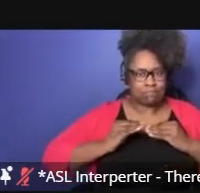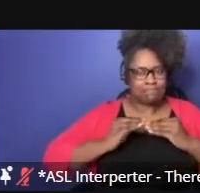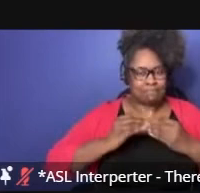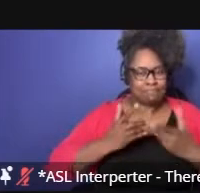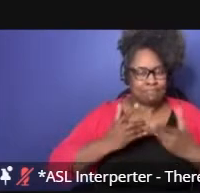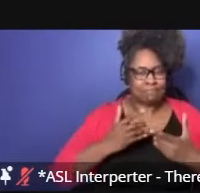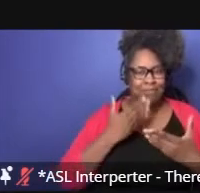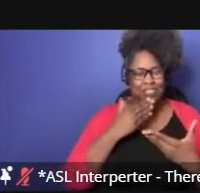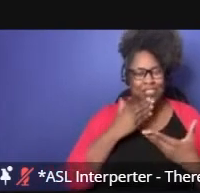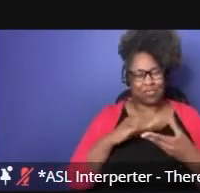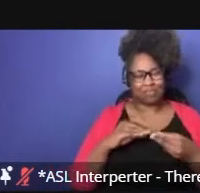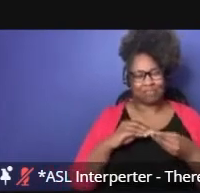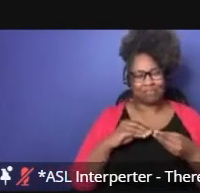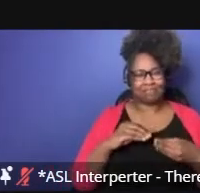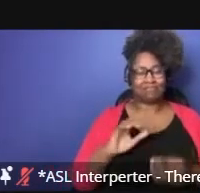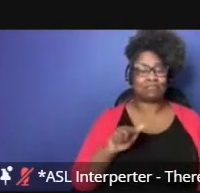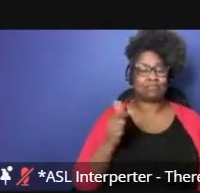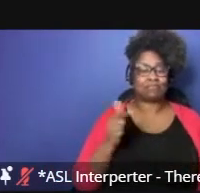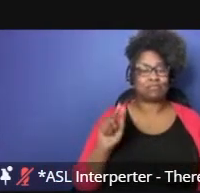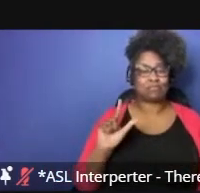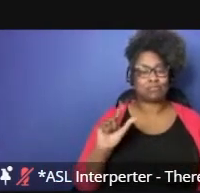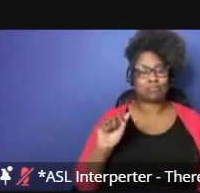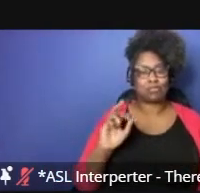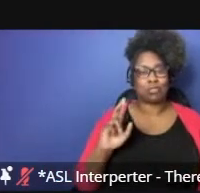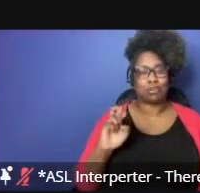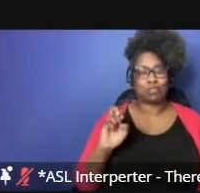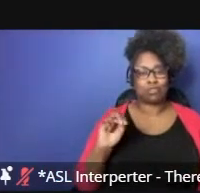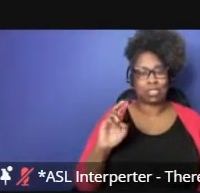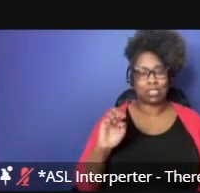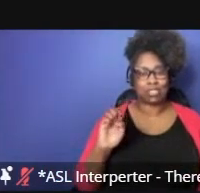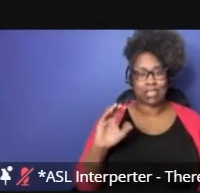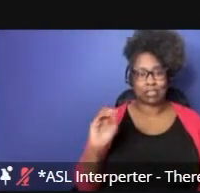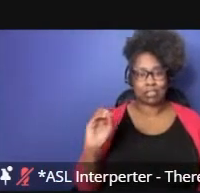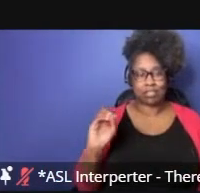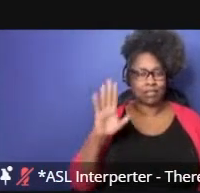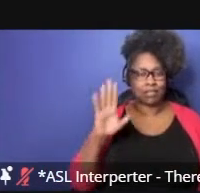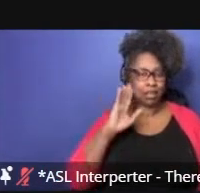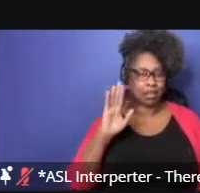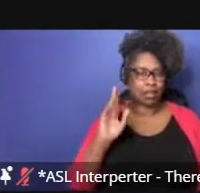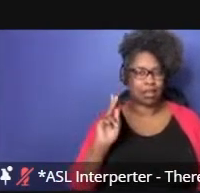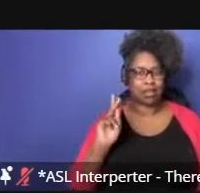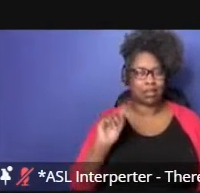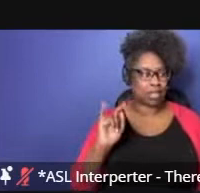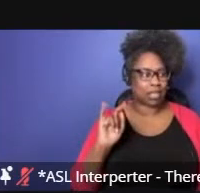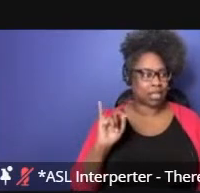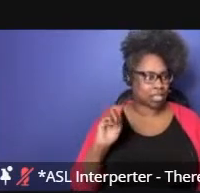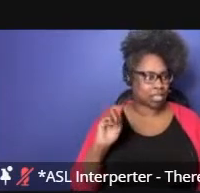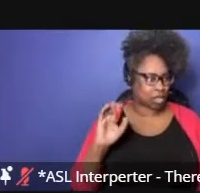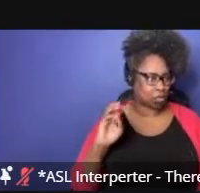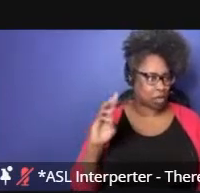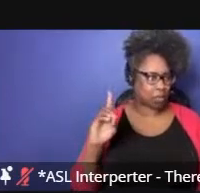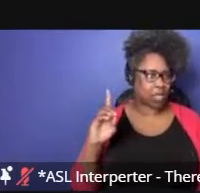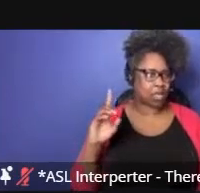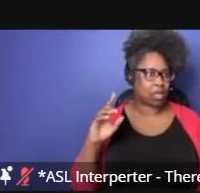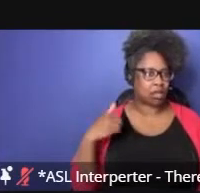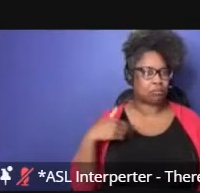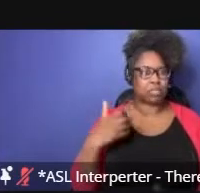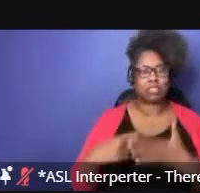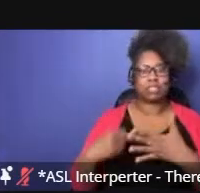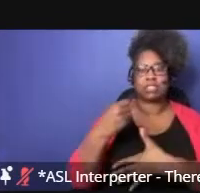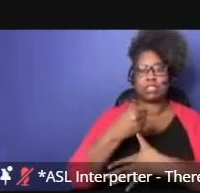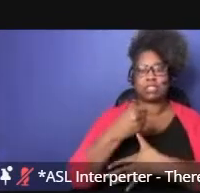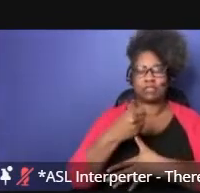All right, Lawrence County. Nick. Good evening. I'm Katie Webb. I'm the Chief Academic Officer for Lawrence County